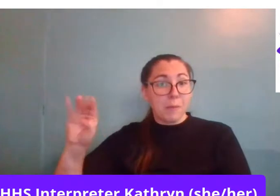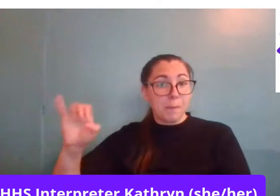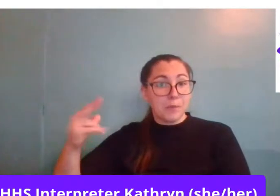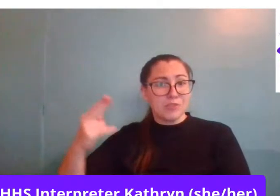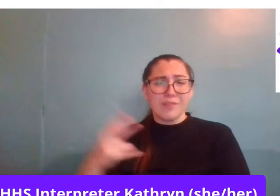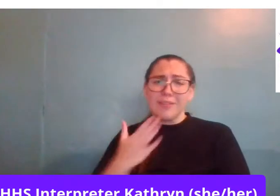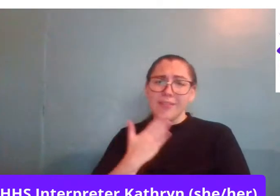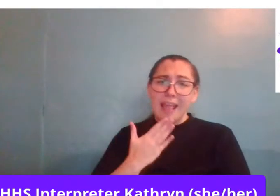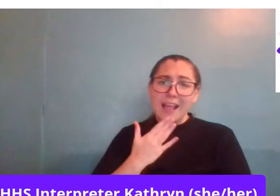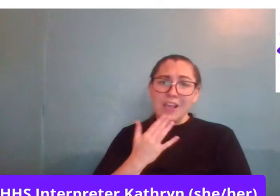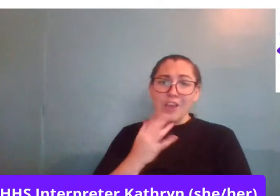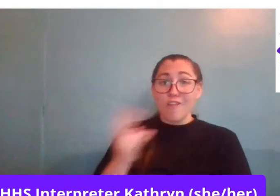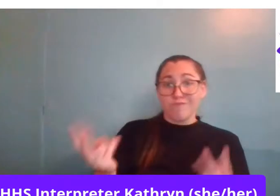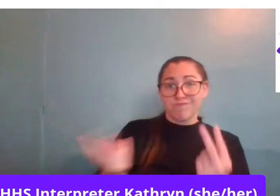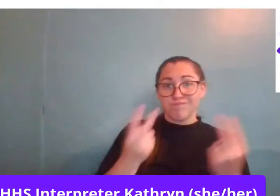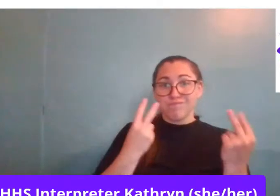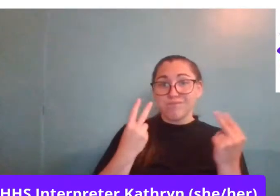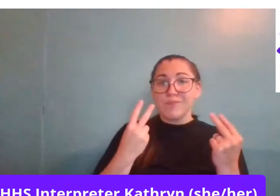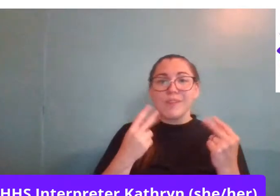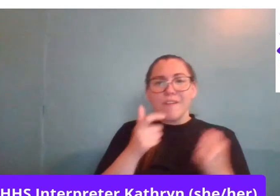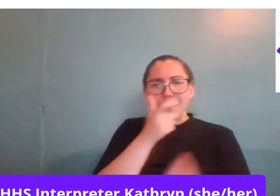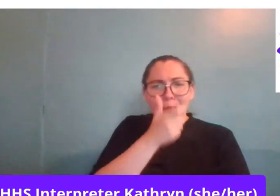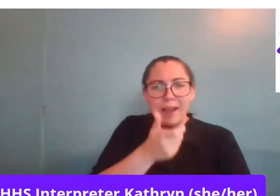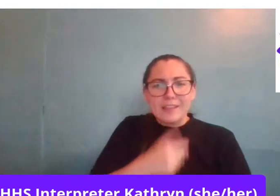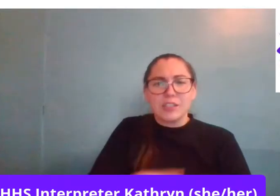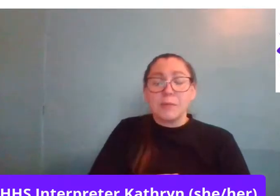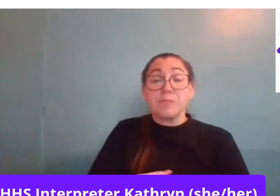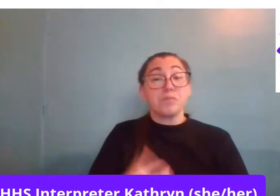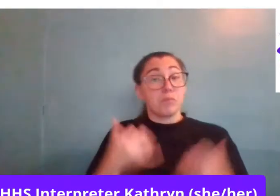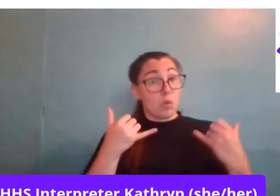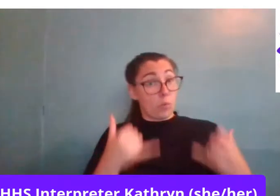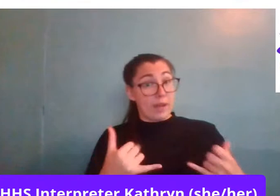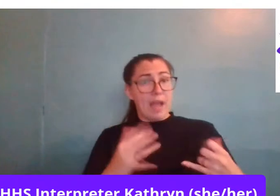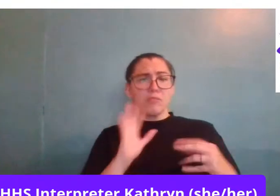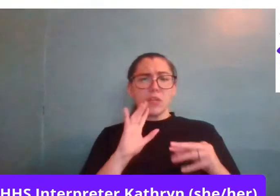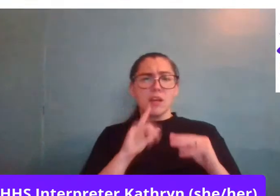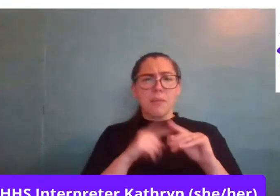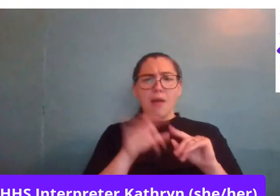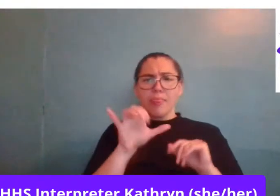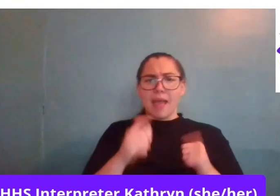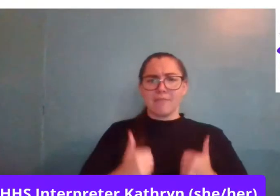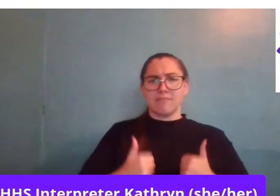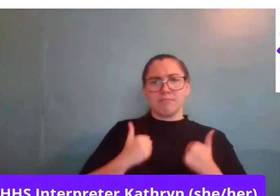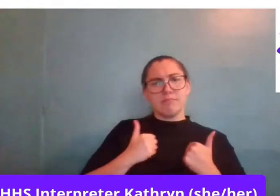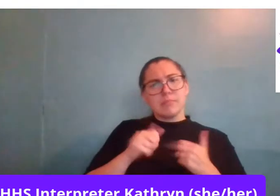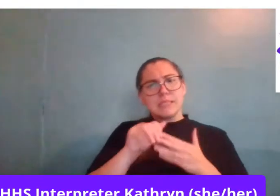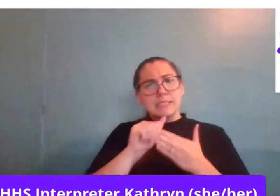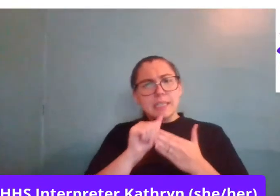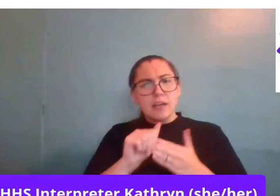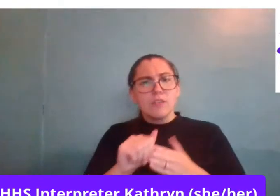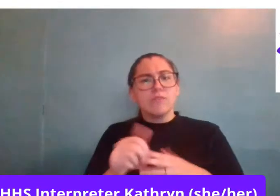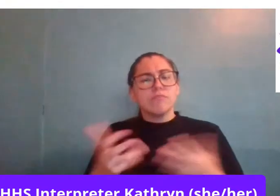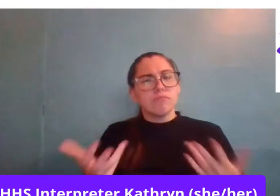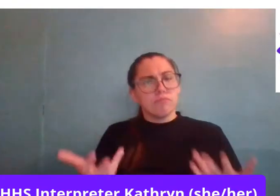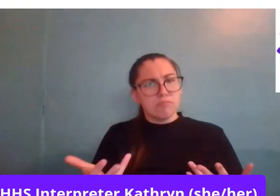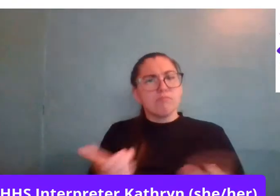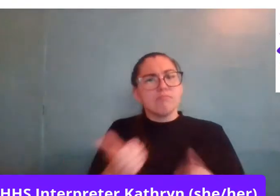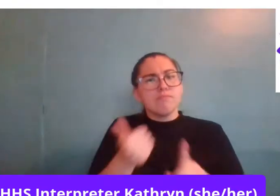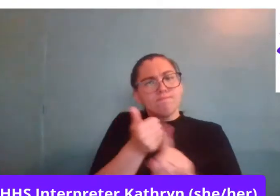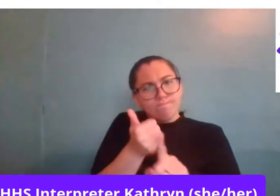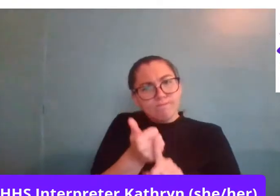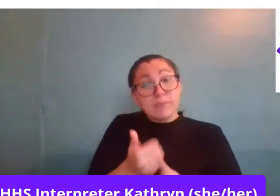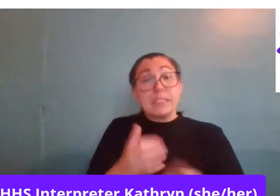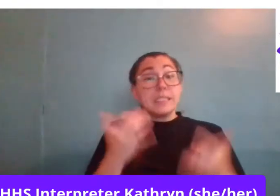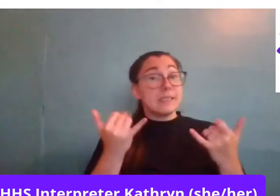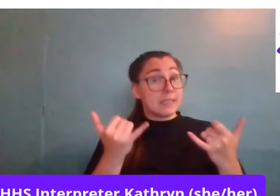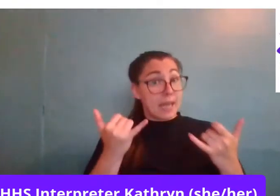in. And we're just talking about that self-directed life. And on tonight